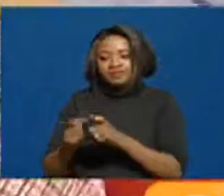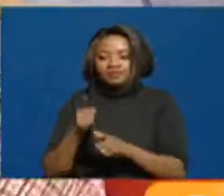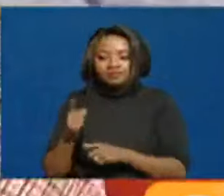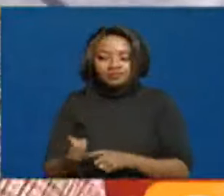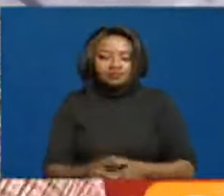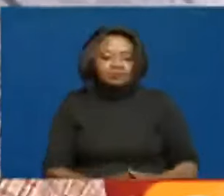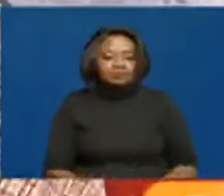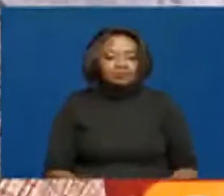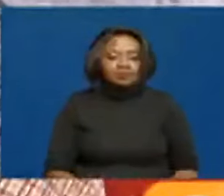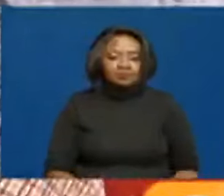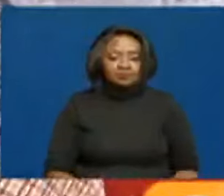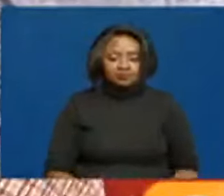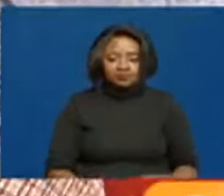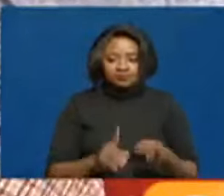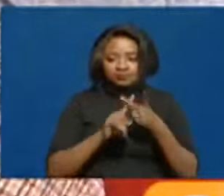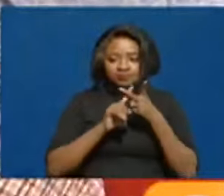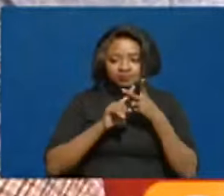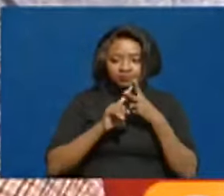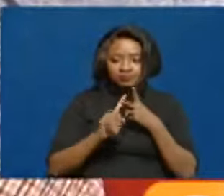addressed. Number two,